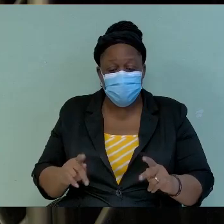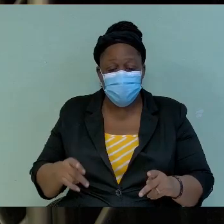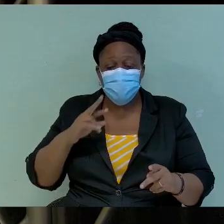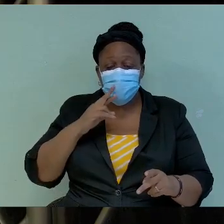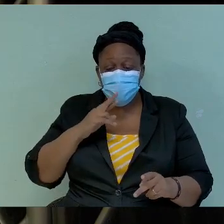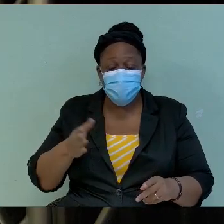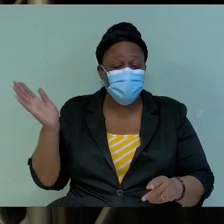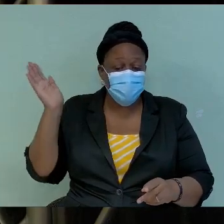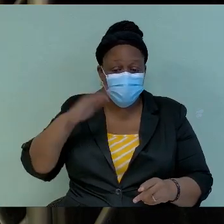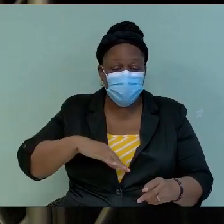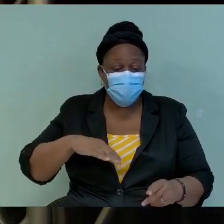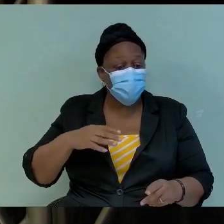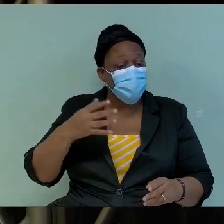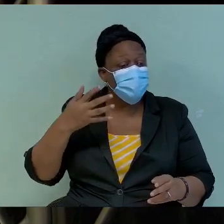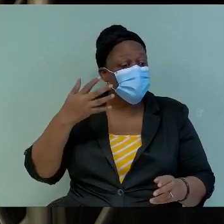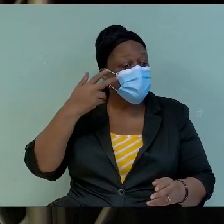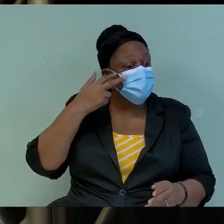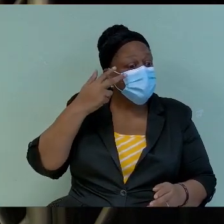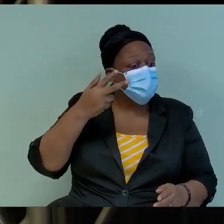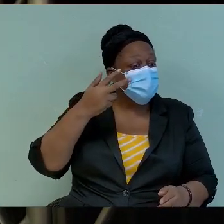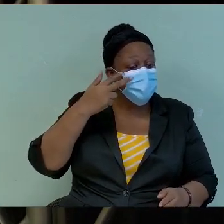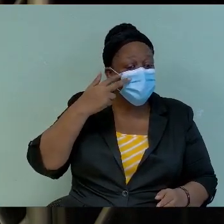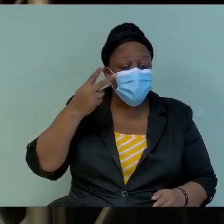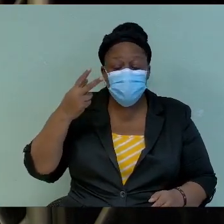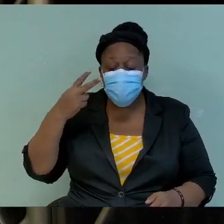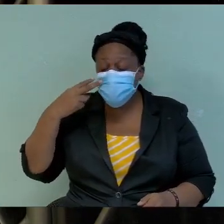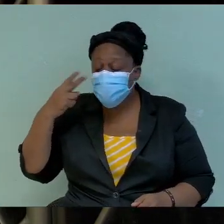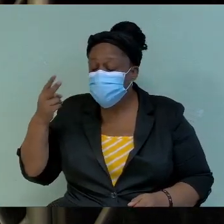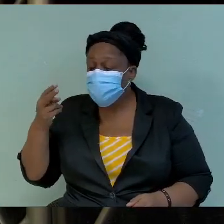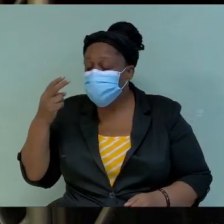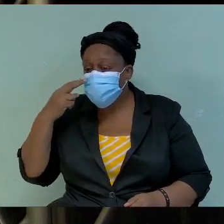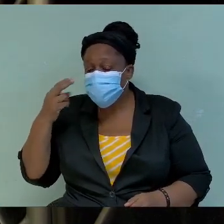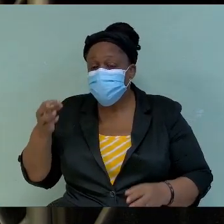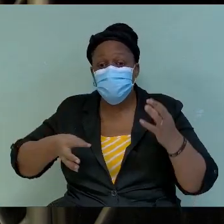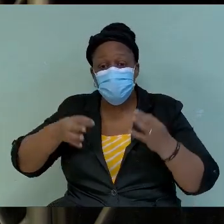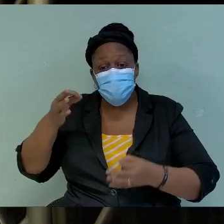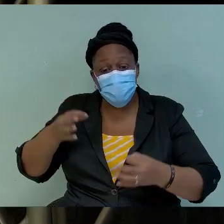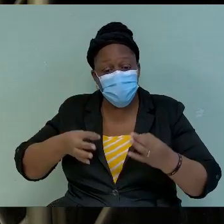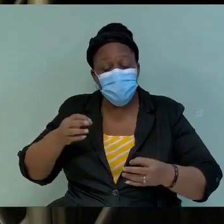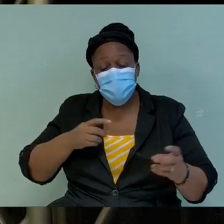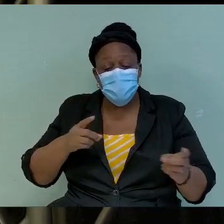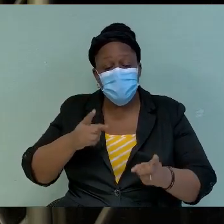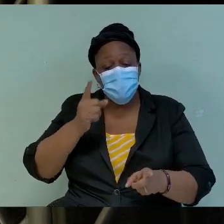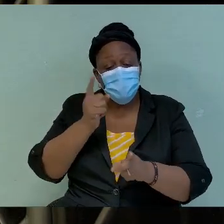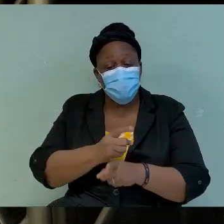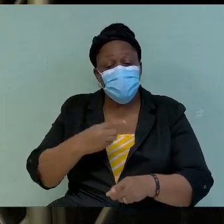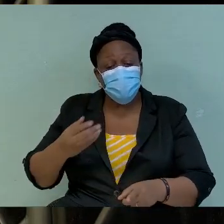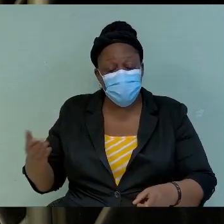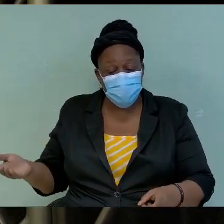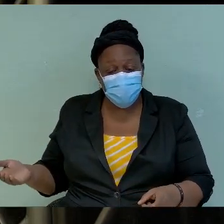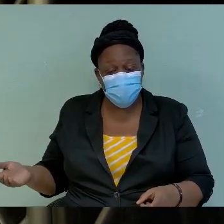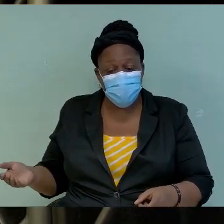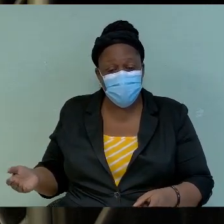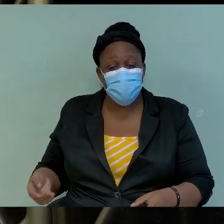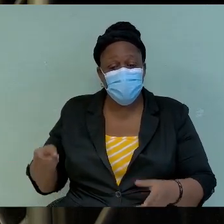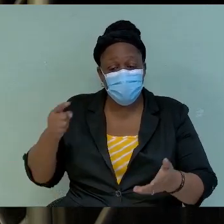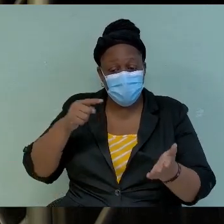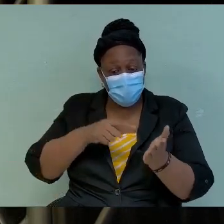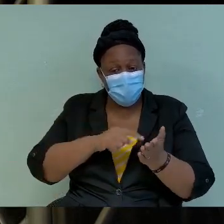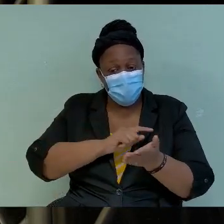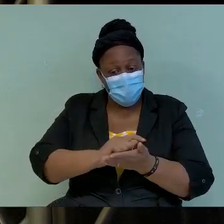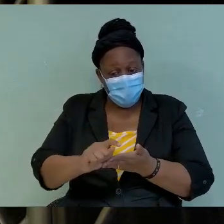with further education. After next week, it will be strict enforcement. So